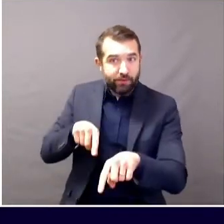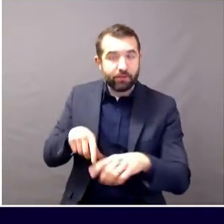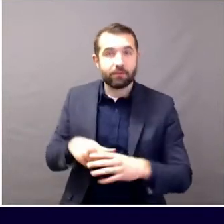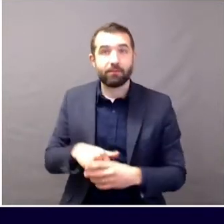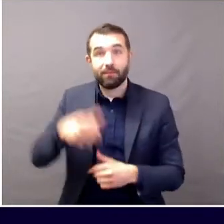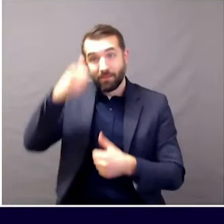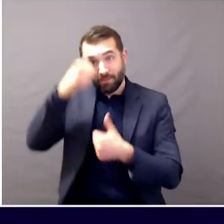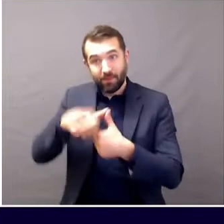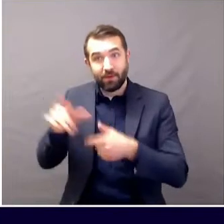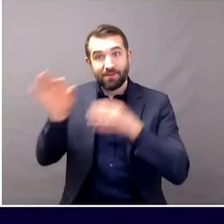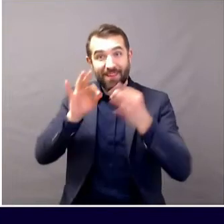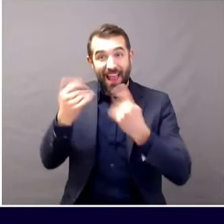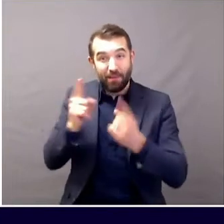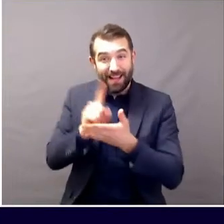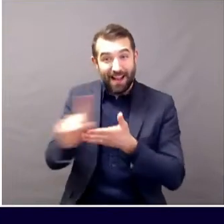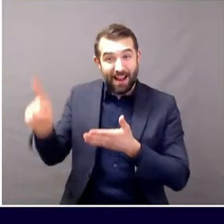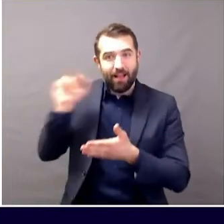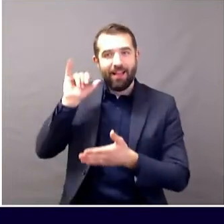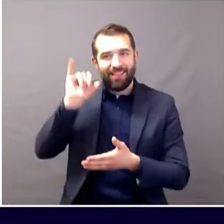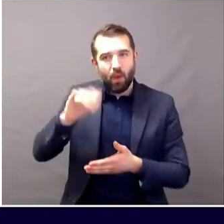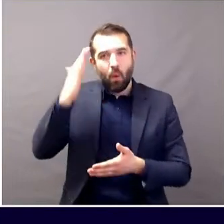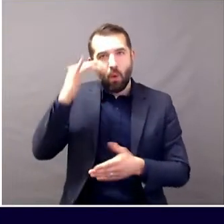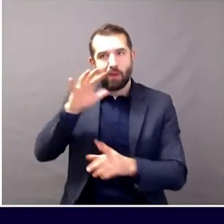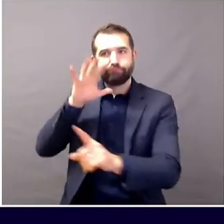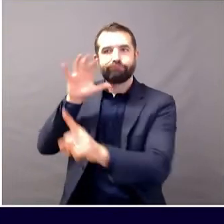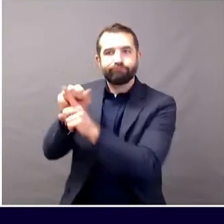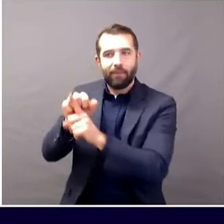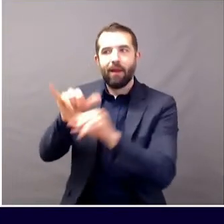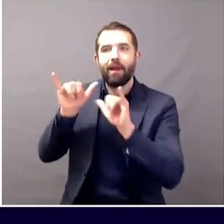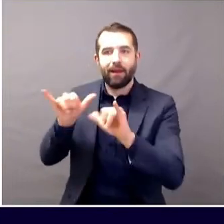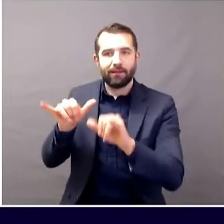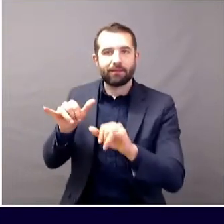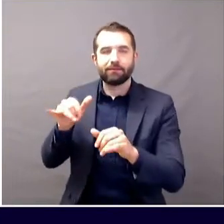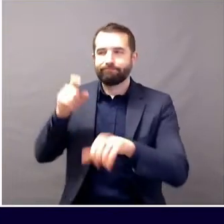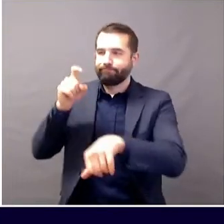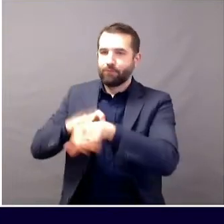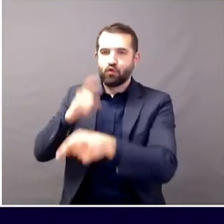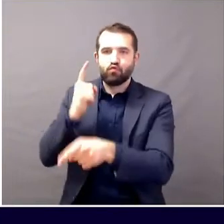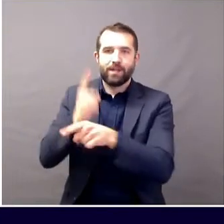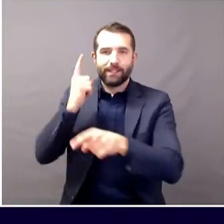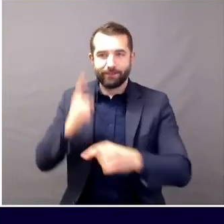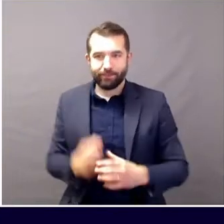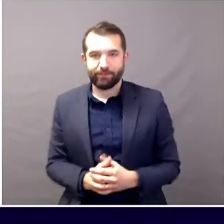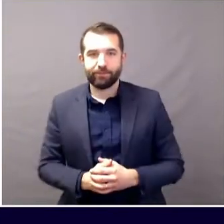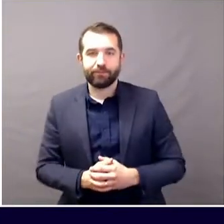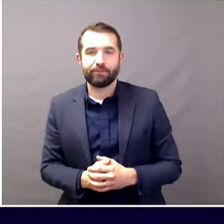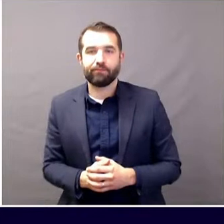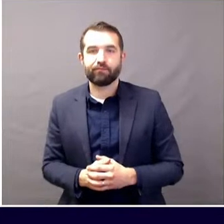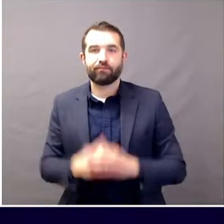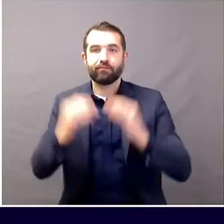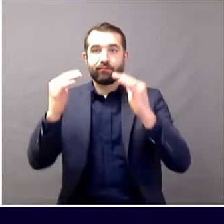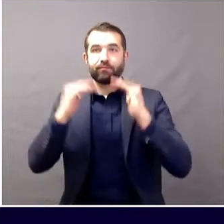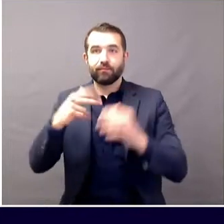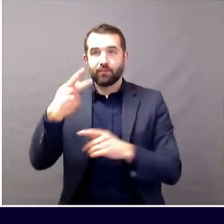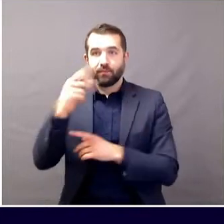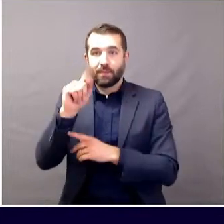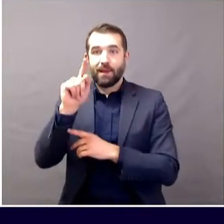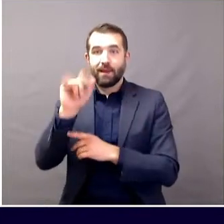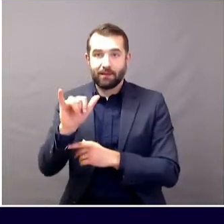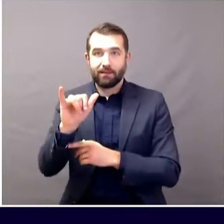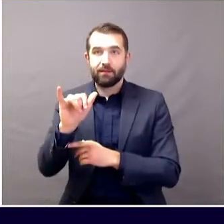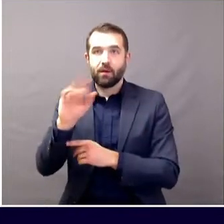you. I'm going to turn things over to Patty White next at Maine Public. Thank you, Dr. Shah. In terms